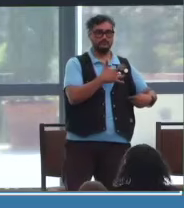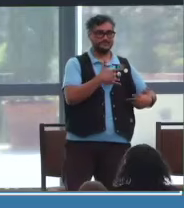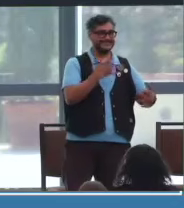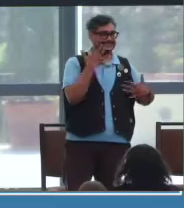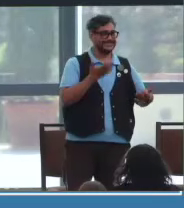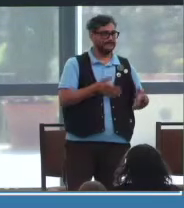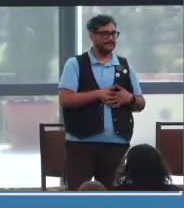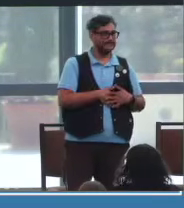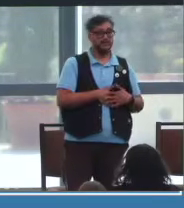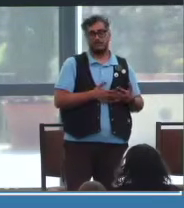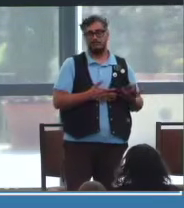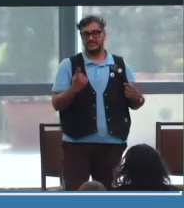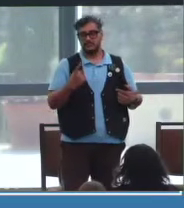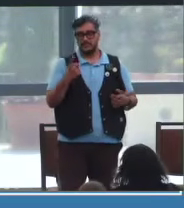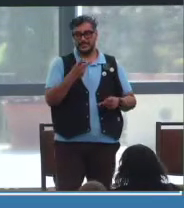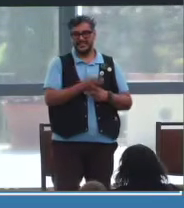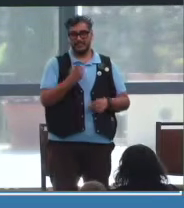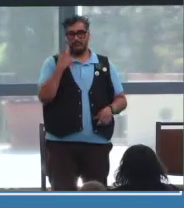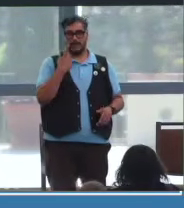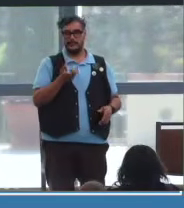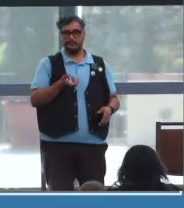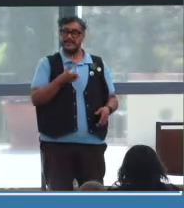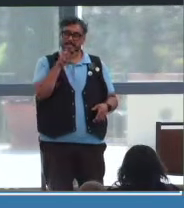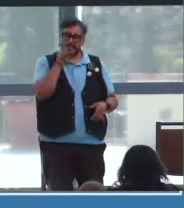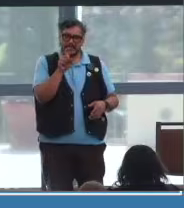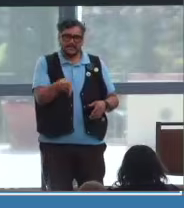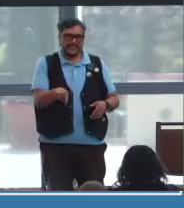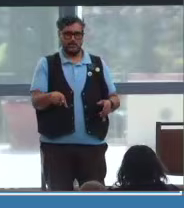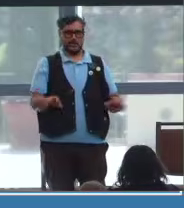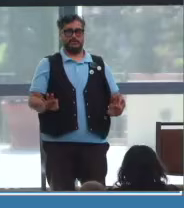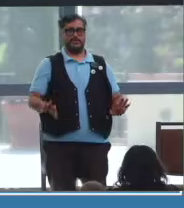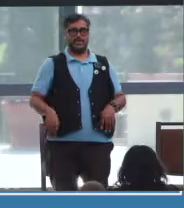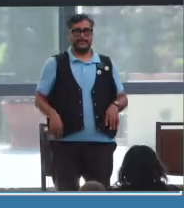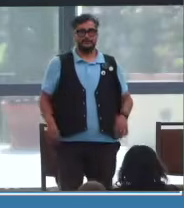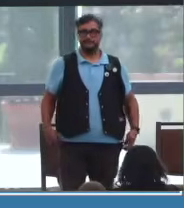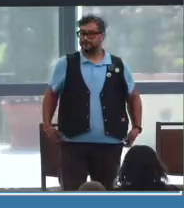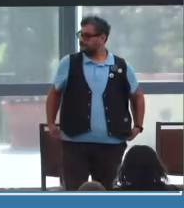disease. So again, just something to keep in mind. They're not necessarily completely benign.